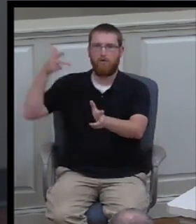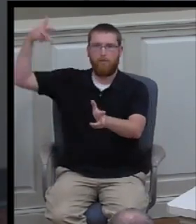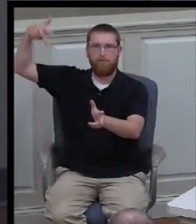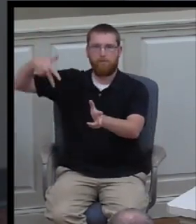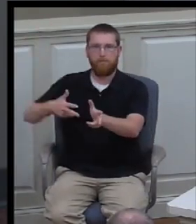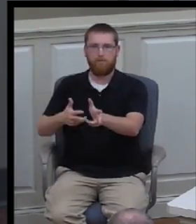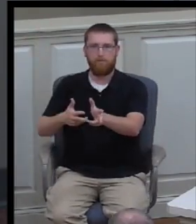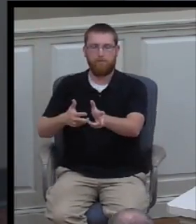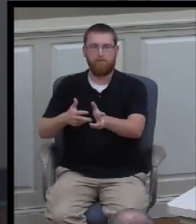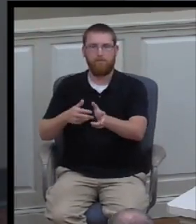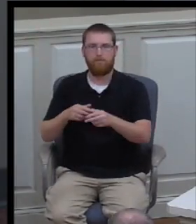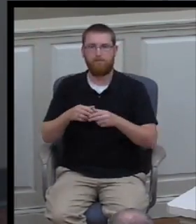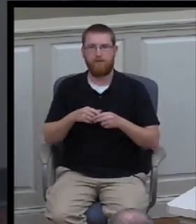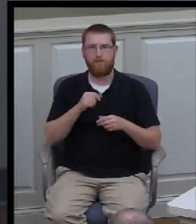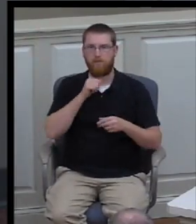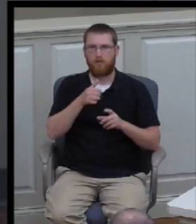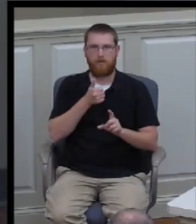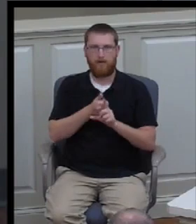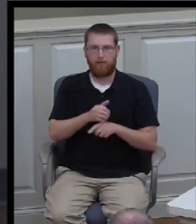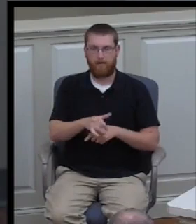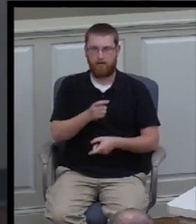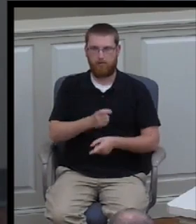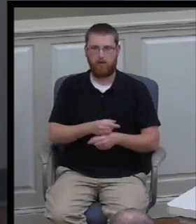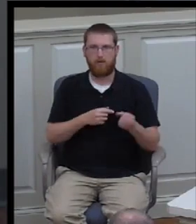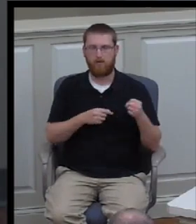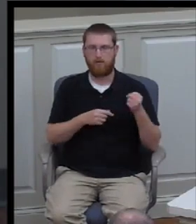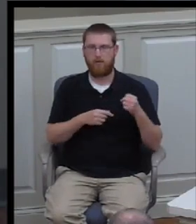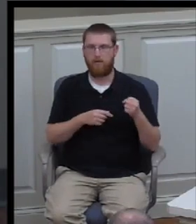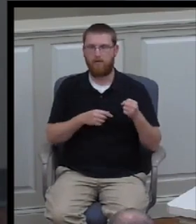from Streamline. But you said it's not going to impact that, so that's good.